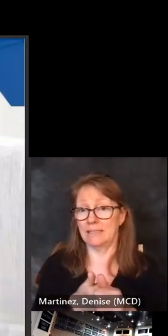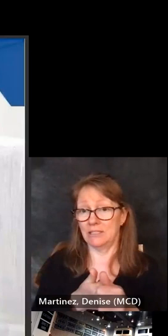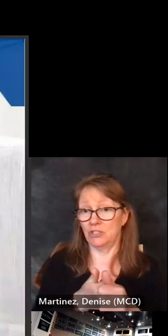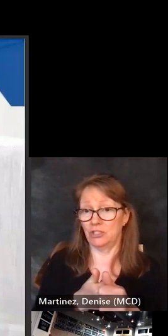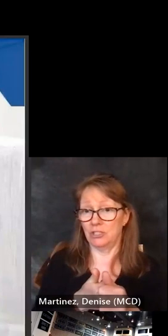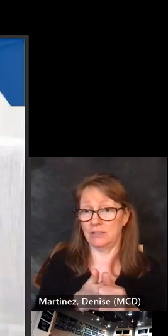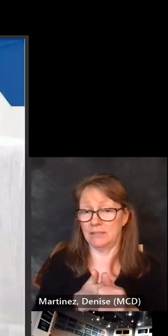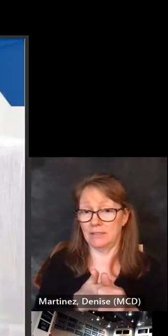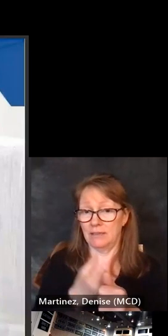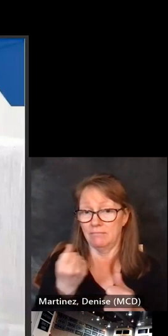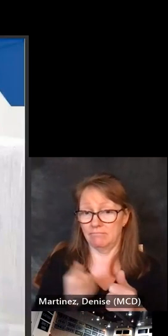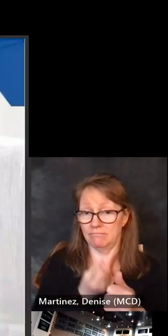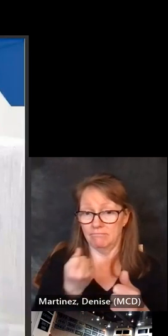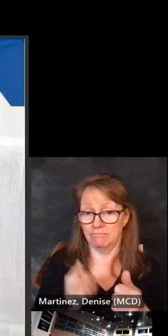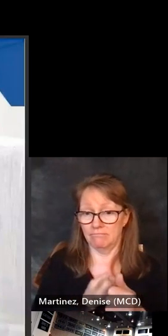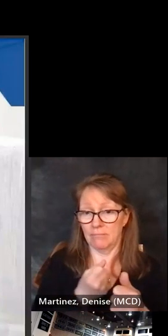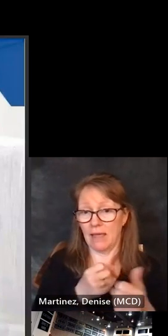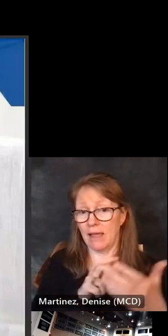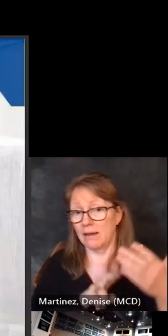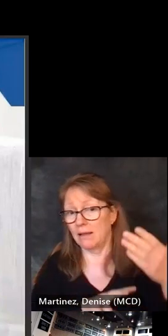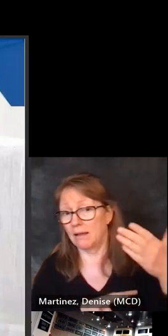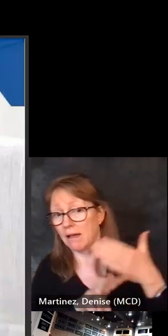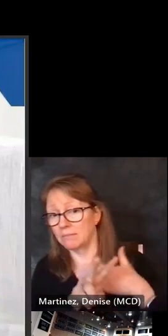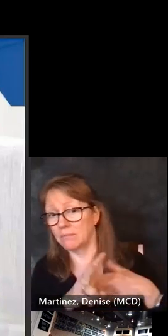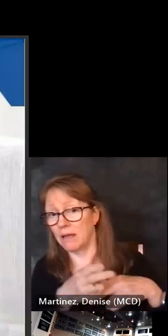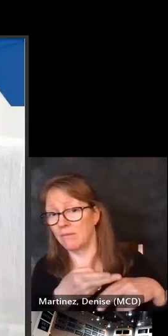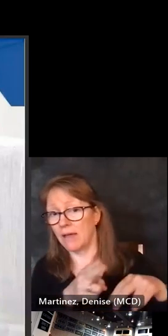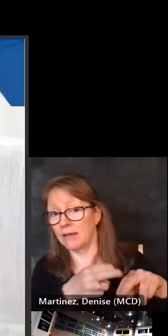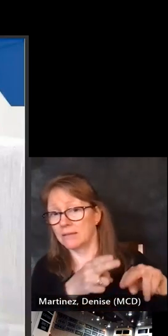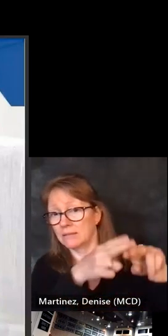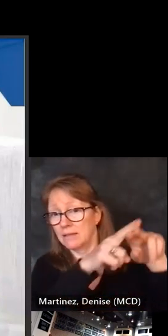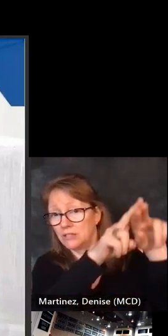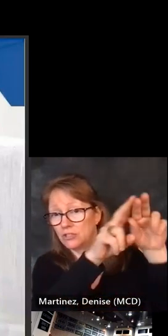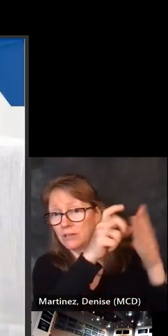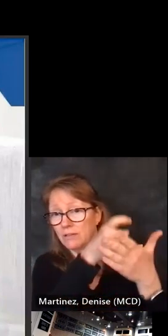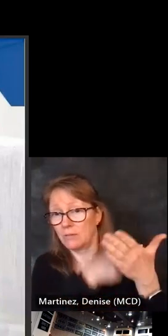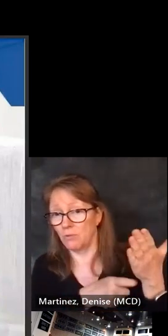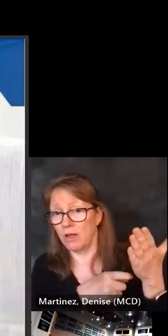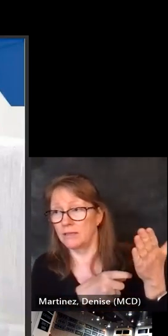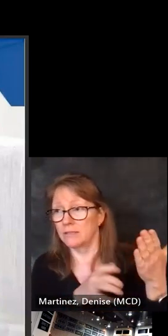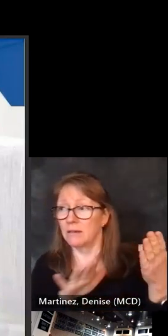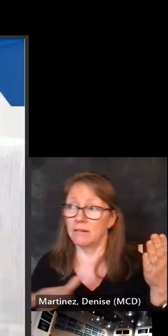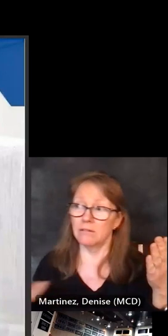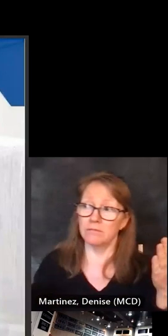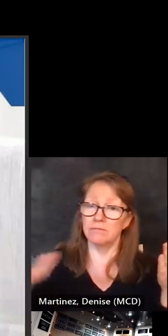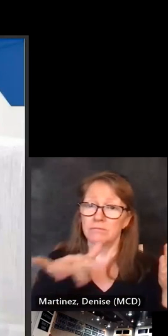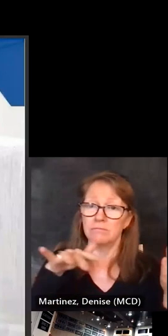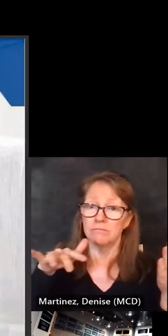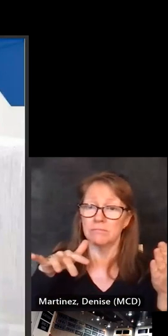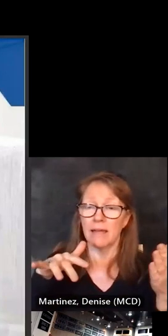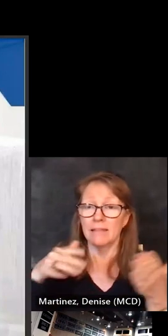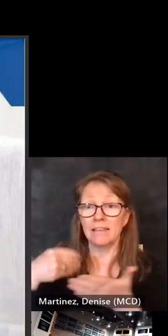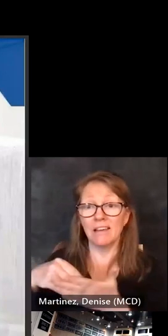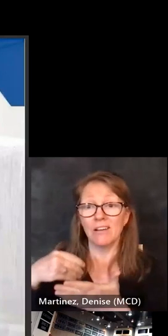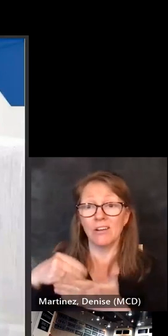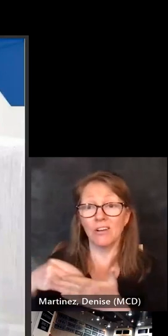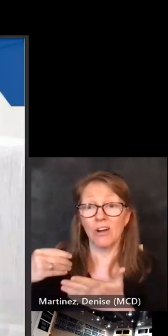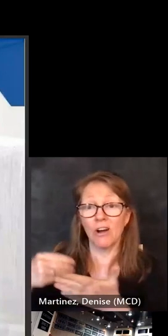escalation based on our projection of escalation, kind of what we've been seeing and what we're hearing from the economists we work